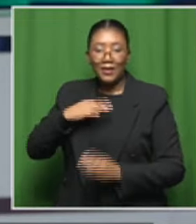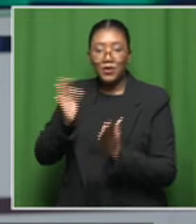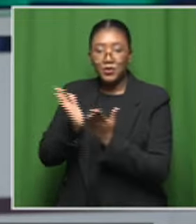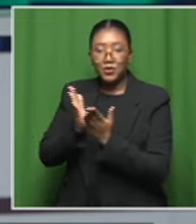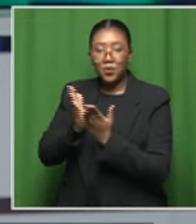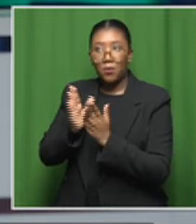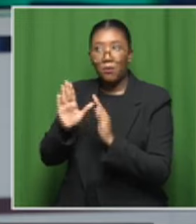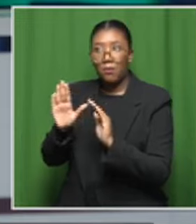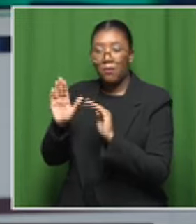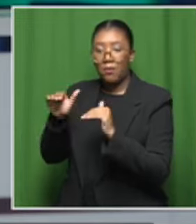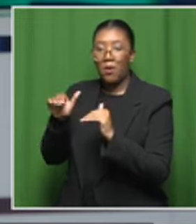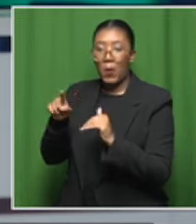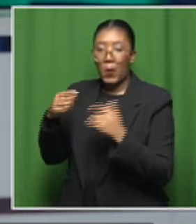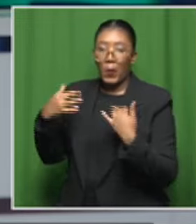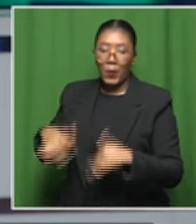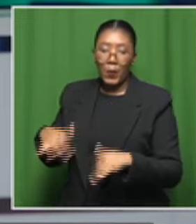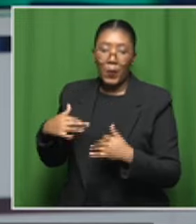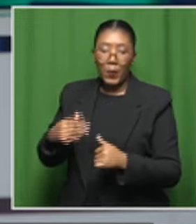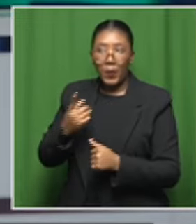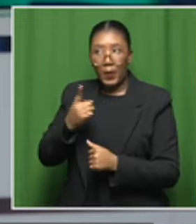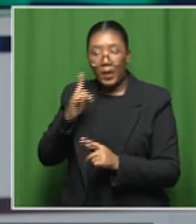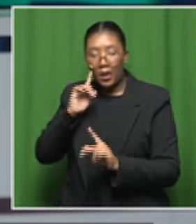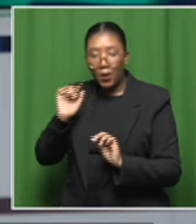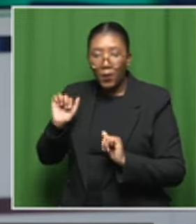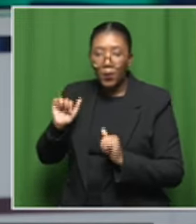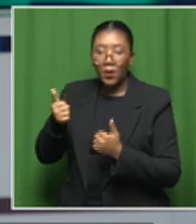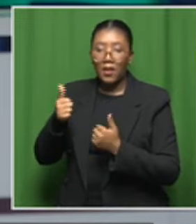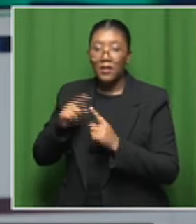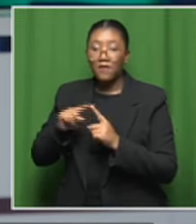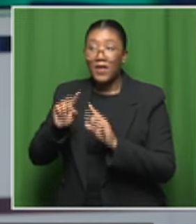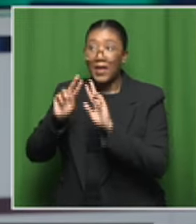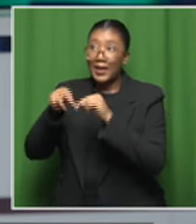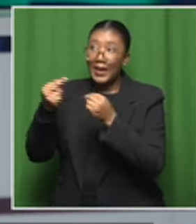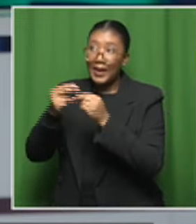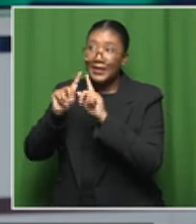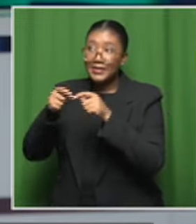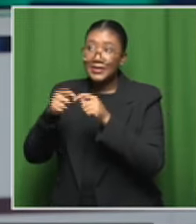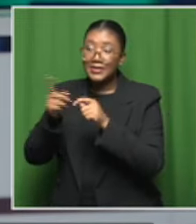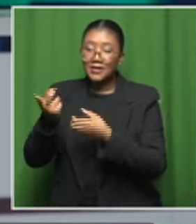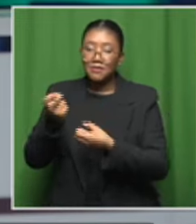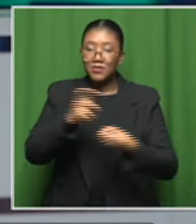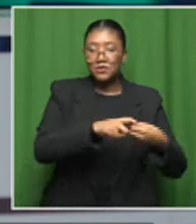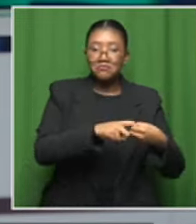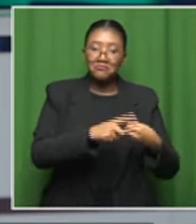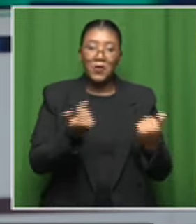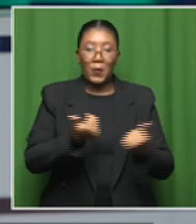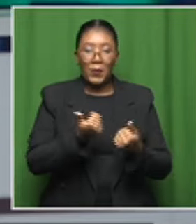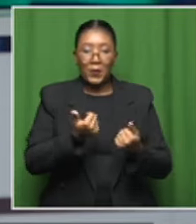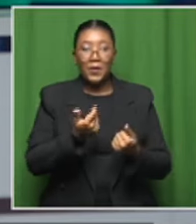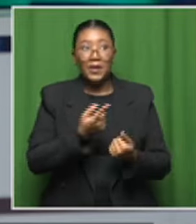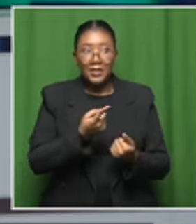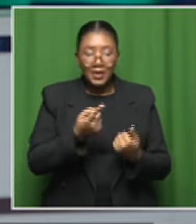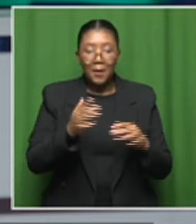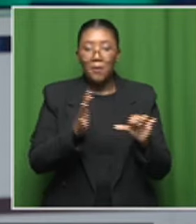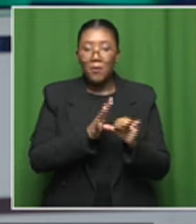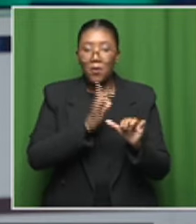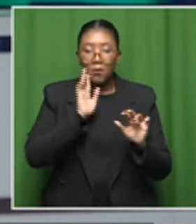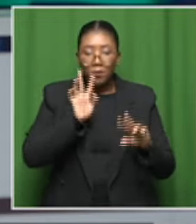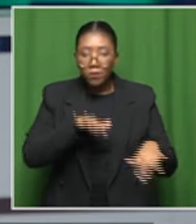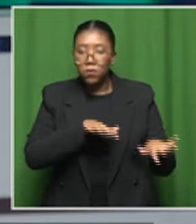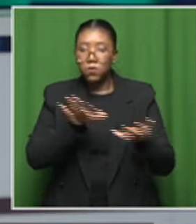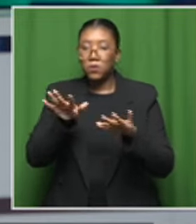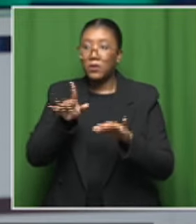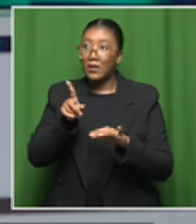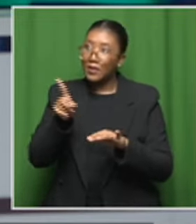our academy, they are doing really well. Some of them have been to the national team and all of that. How do we basically make sure that the spotlight is on them? I think the